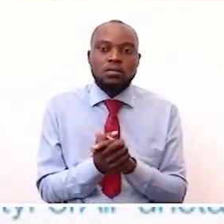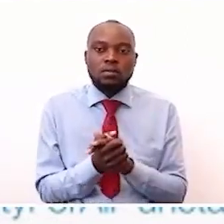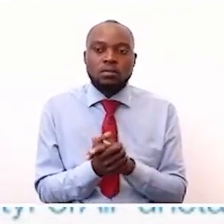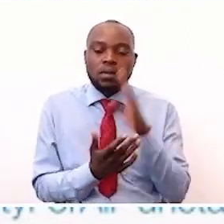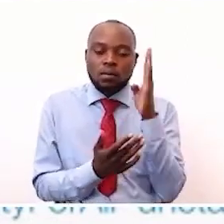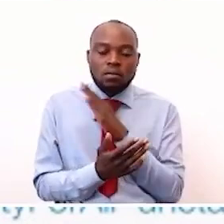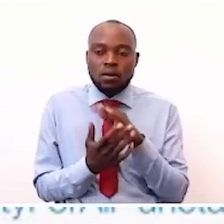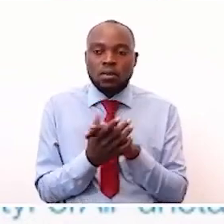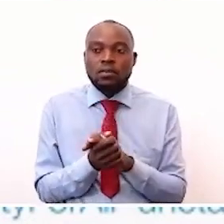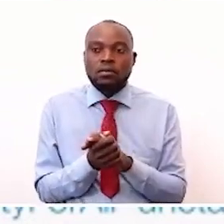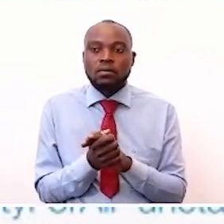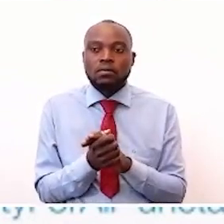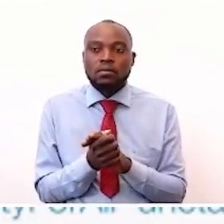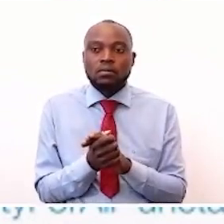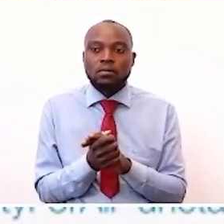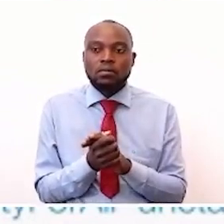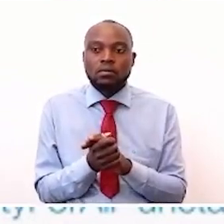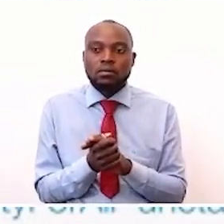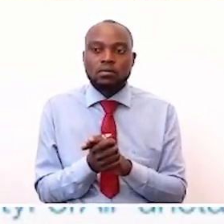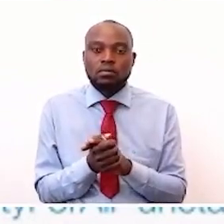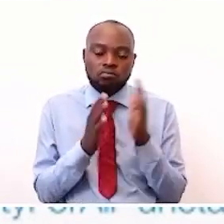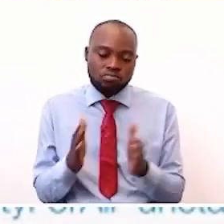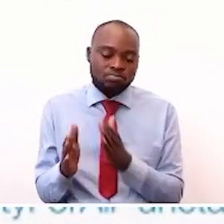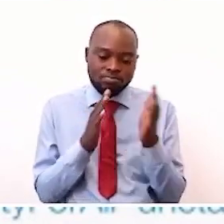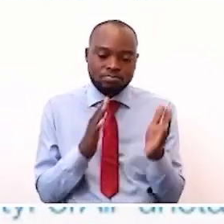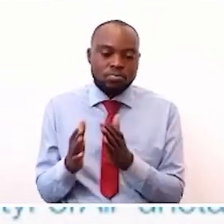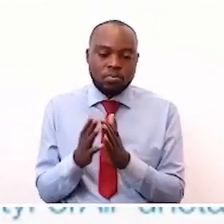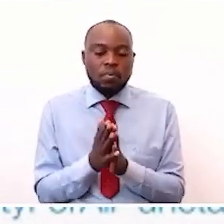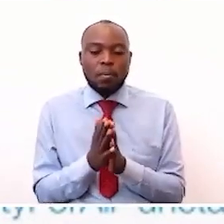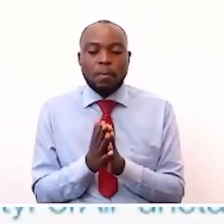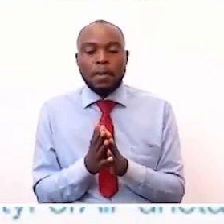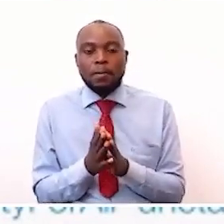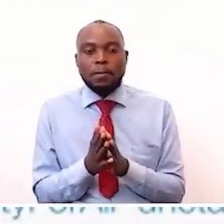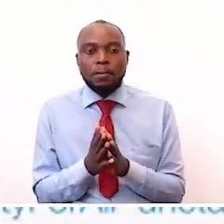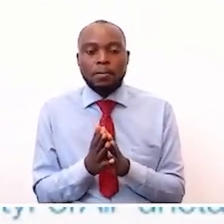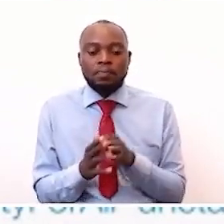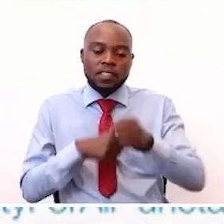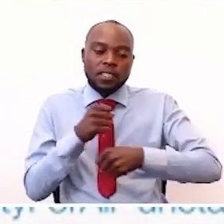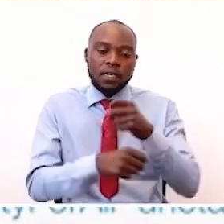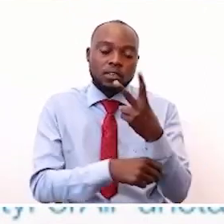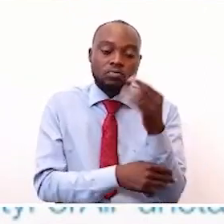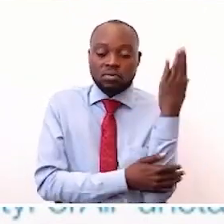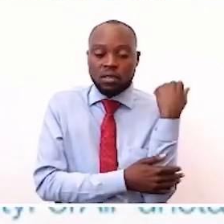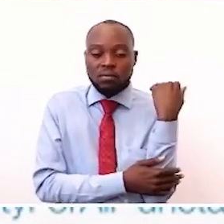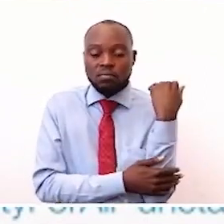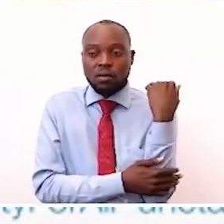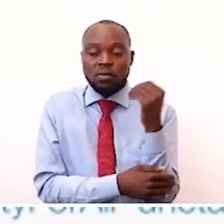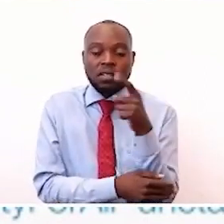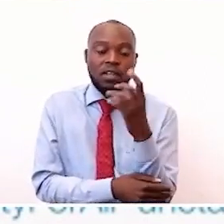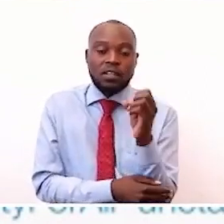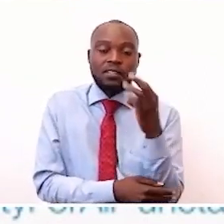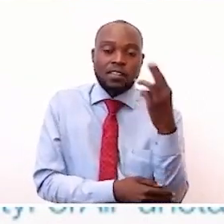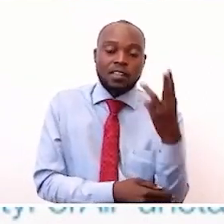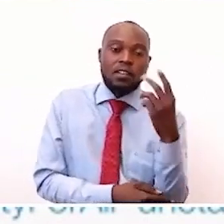we need to see this also in the context of the climate crisis. Just in the last 2 years, there have been 131 extreme weather